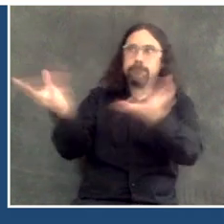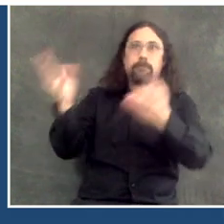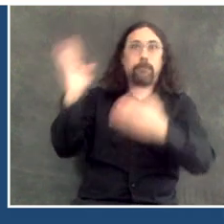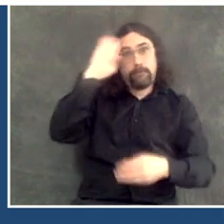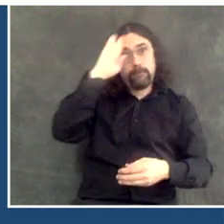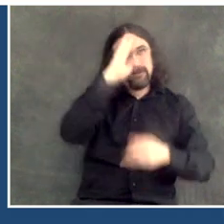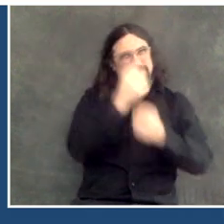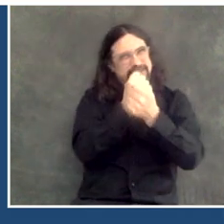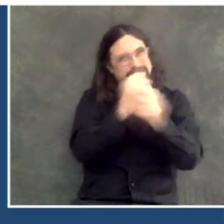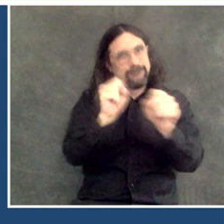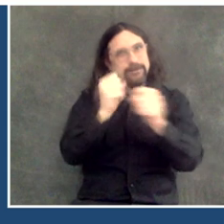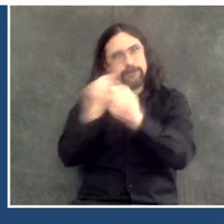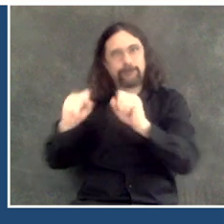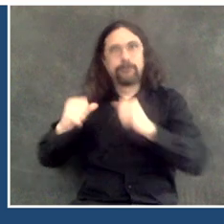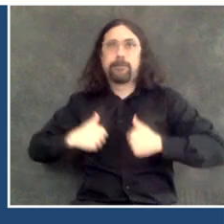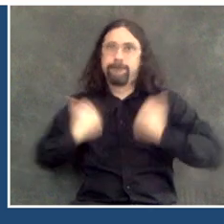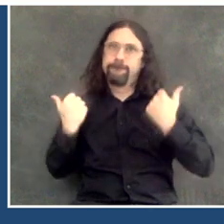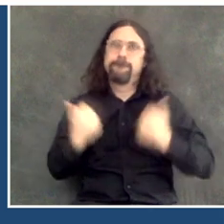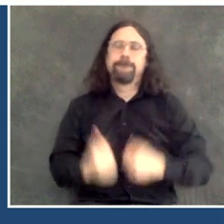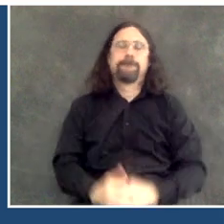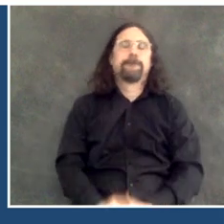Now,